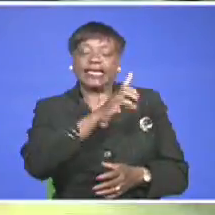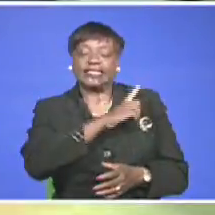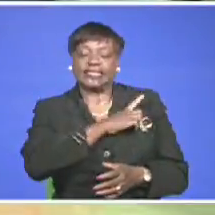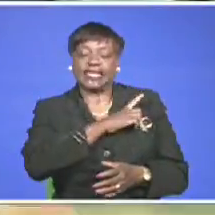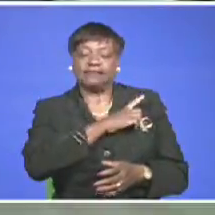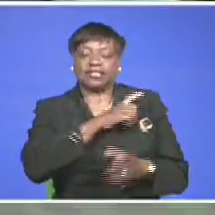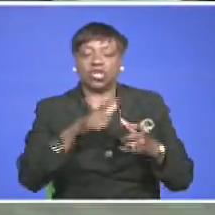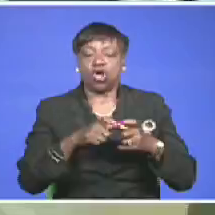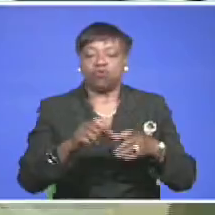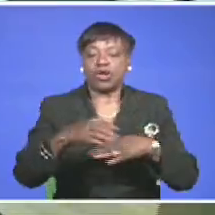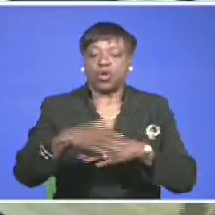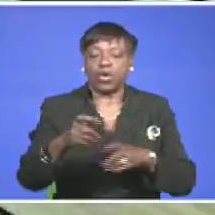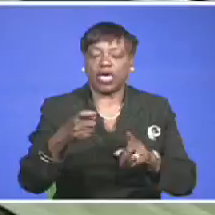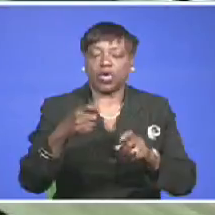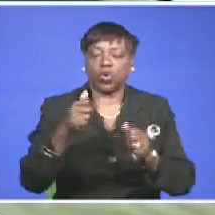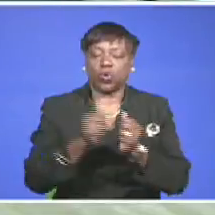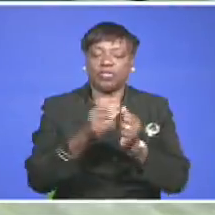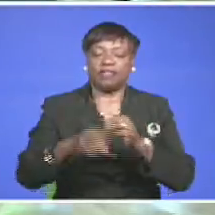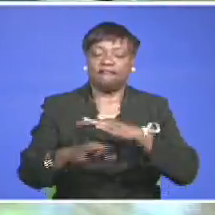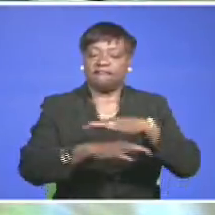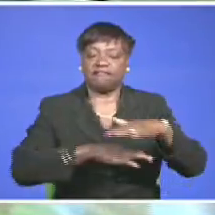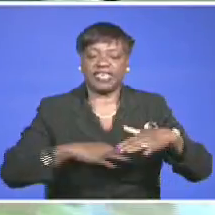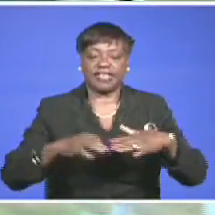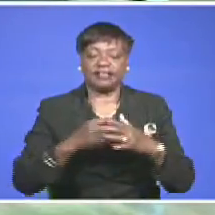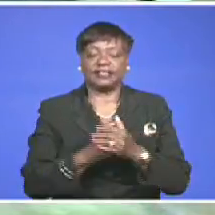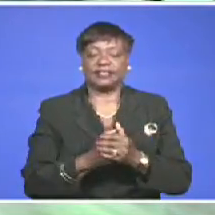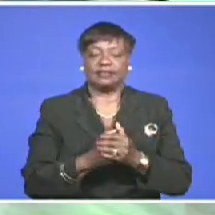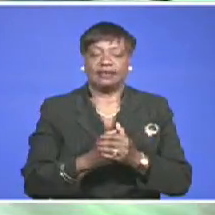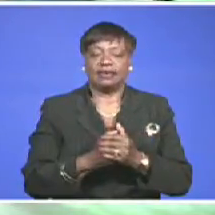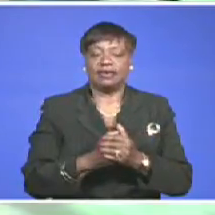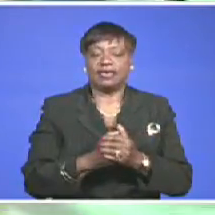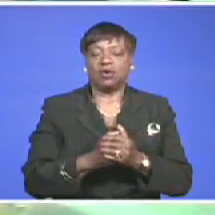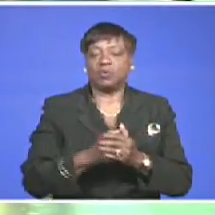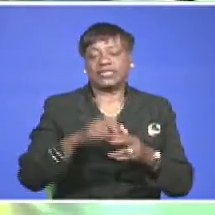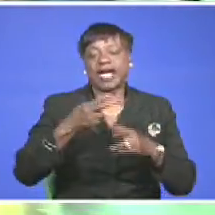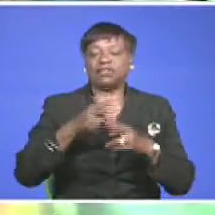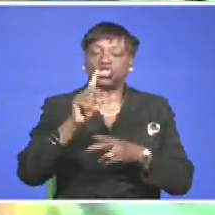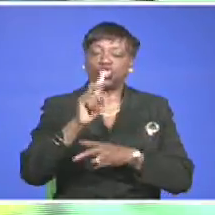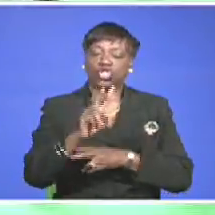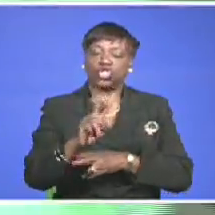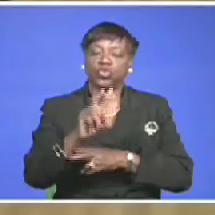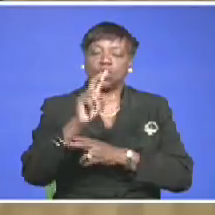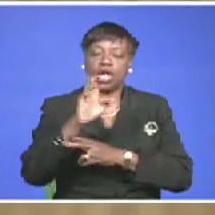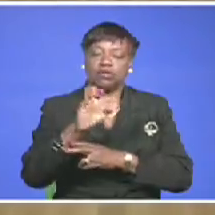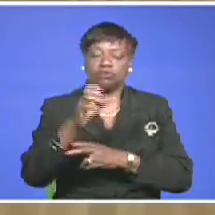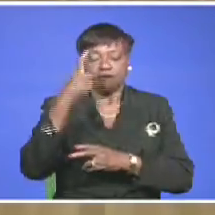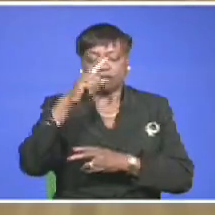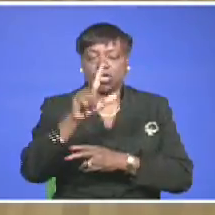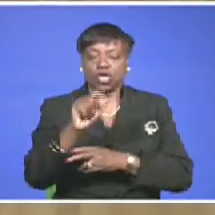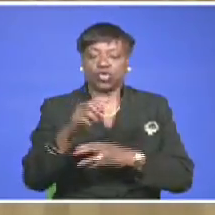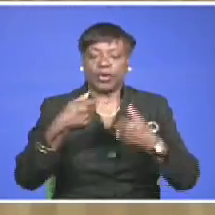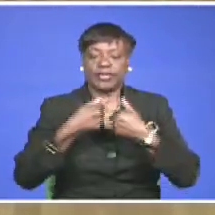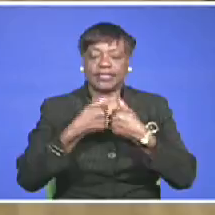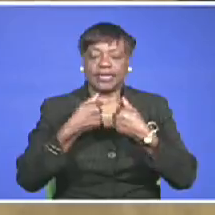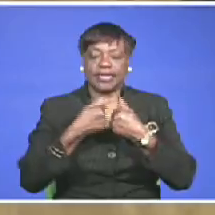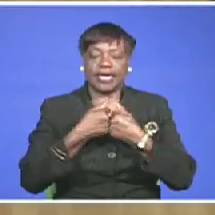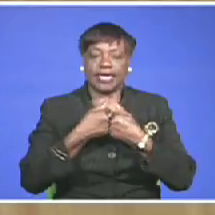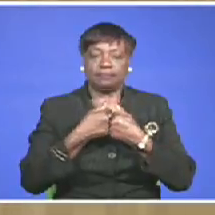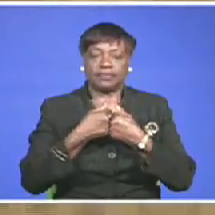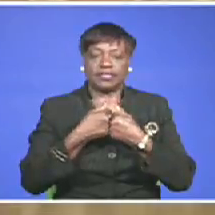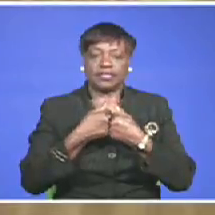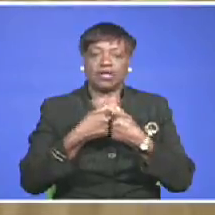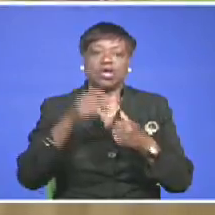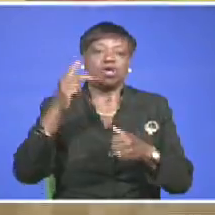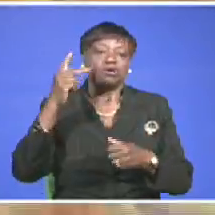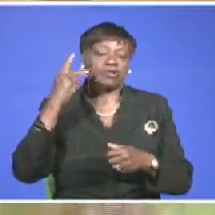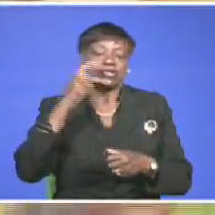him the general. He had a pretty good tournament, almost average 200 for the 20 games. Driscoll Roll, I